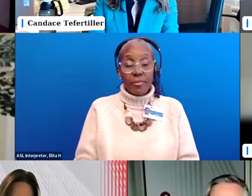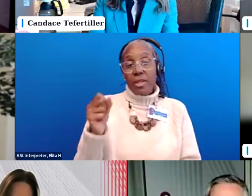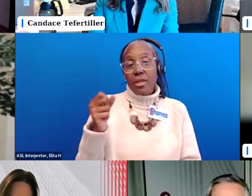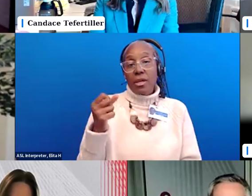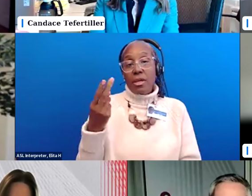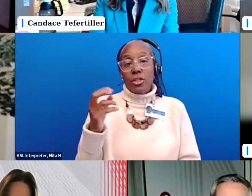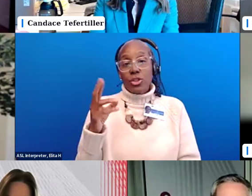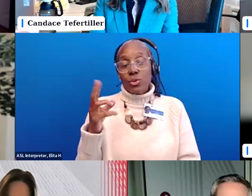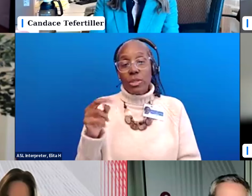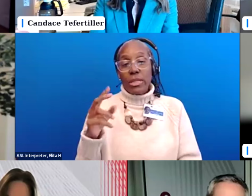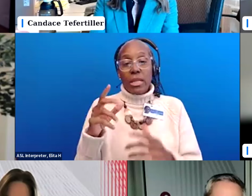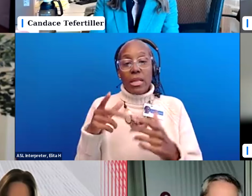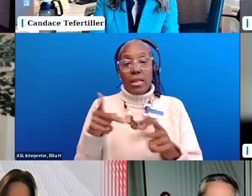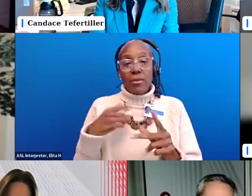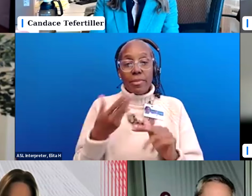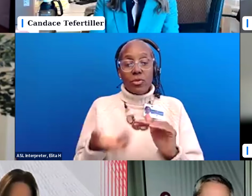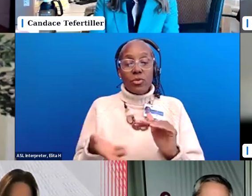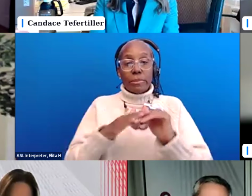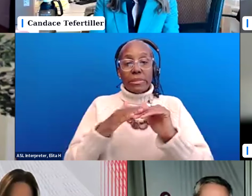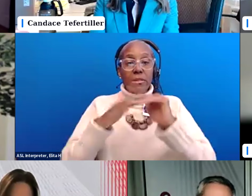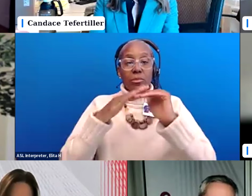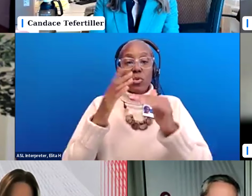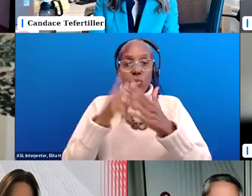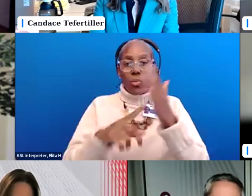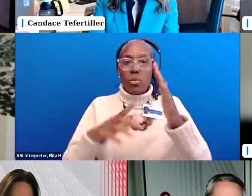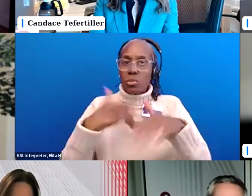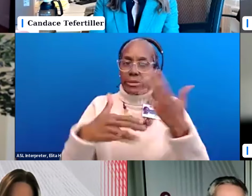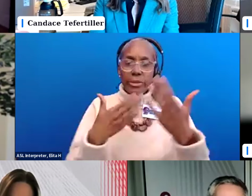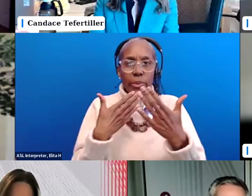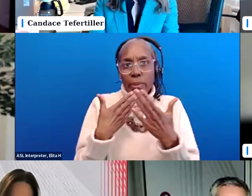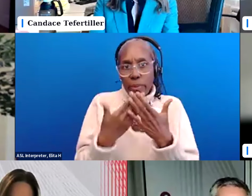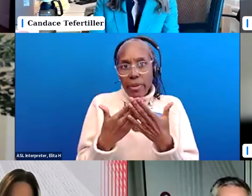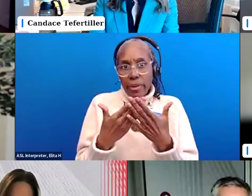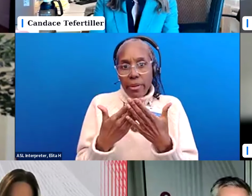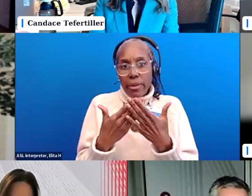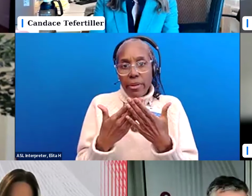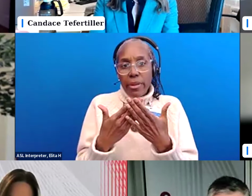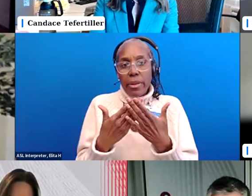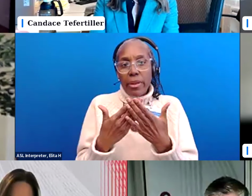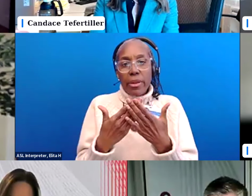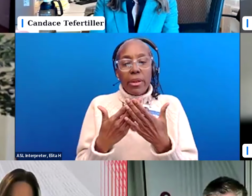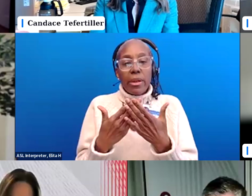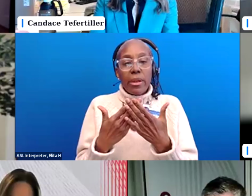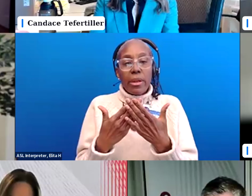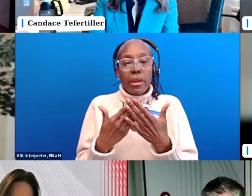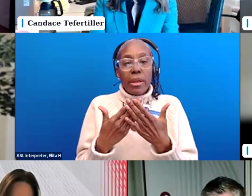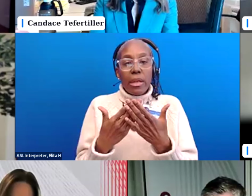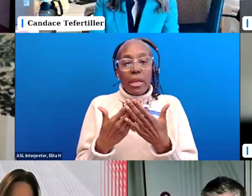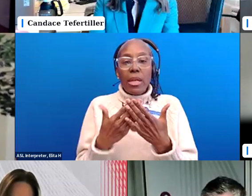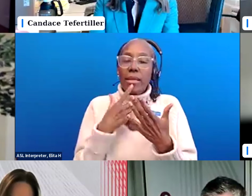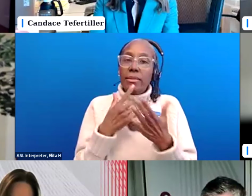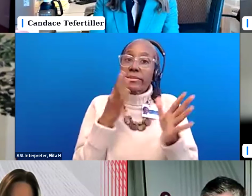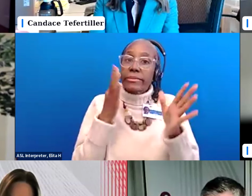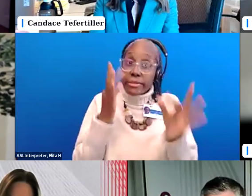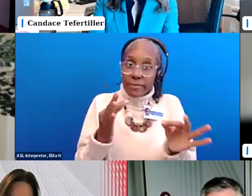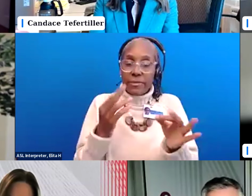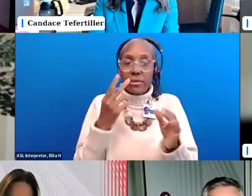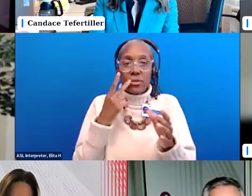It's allowed me to build on top of what was going well. Um, so I mean, I would say I definitely saw